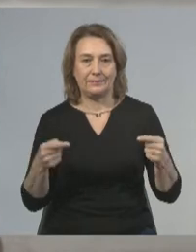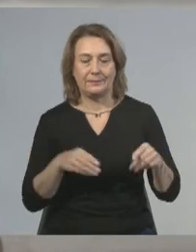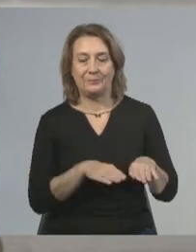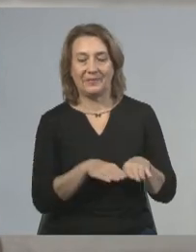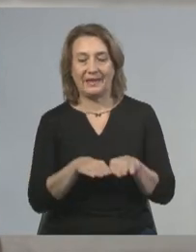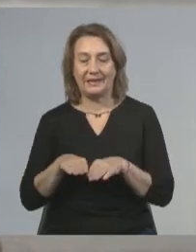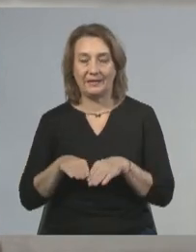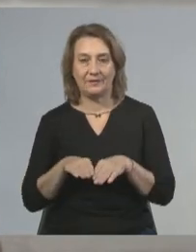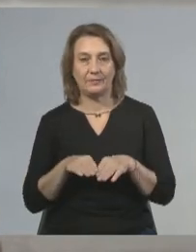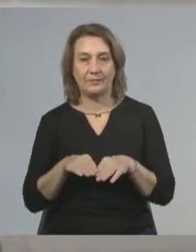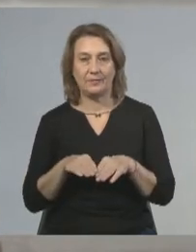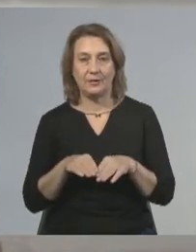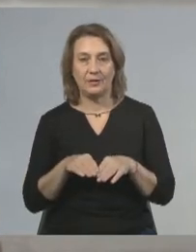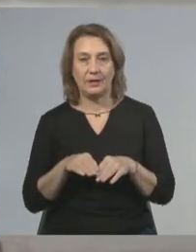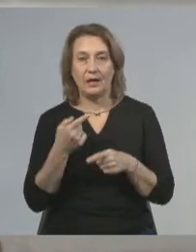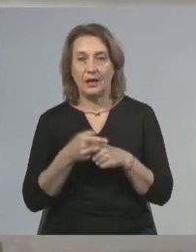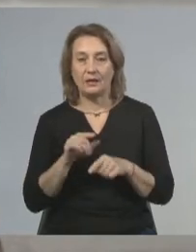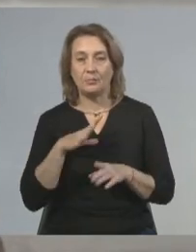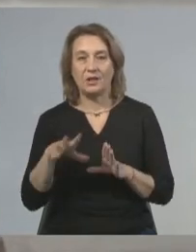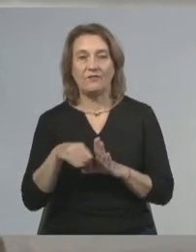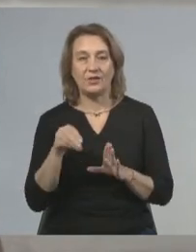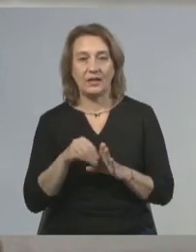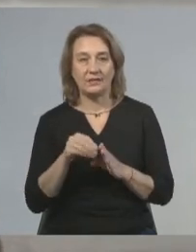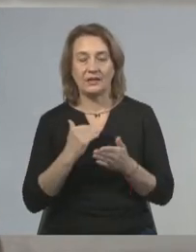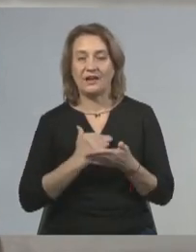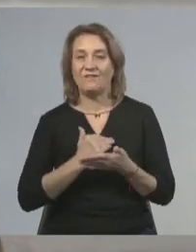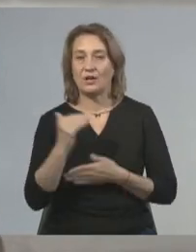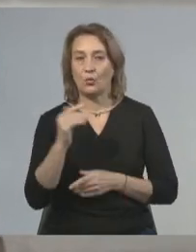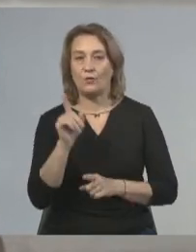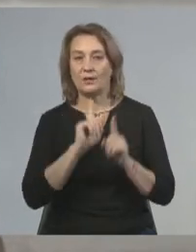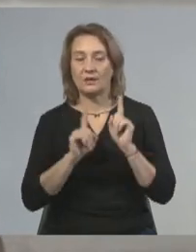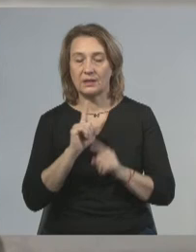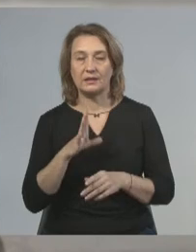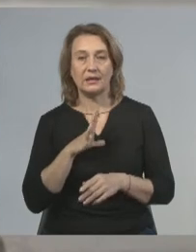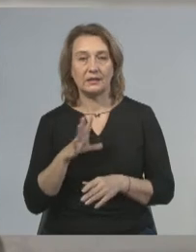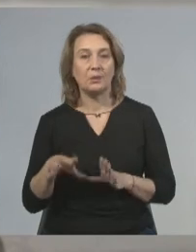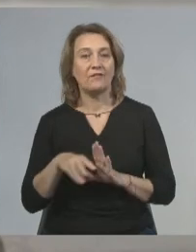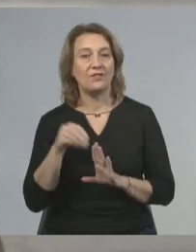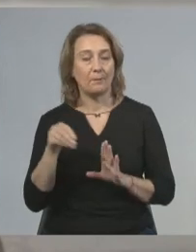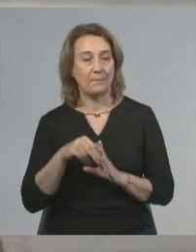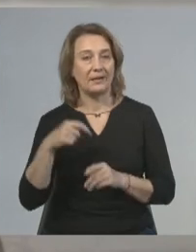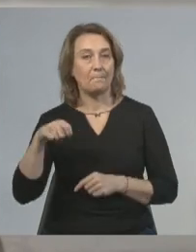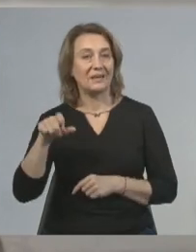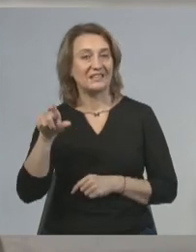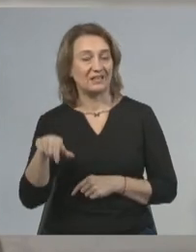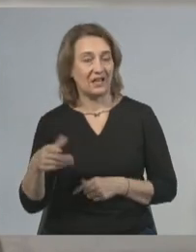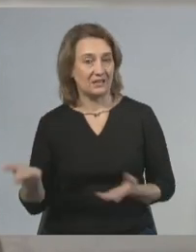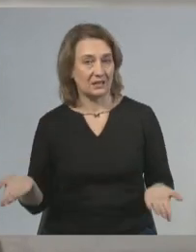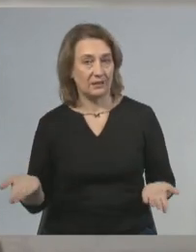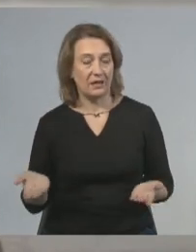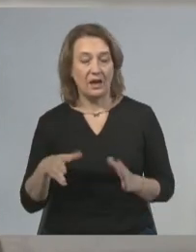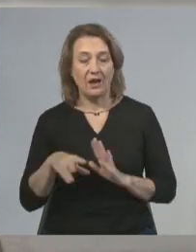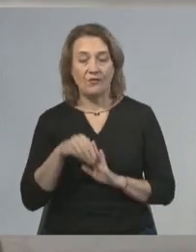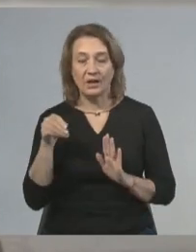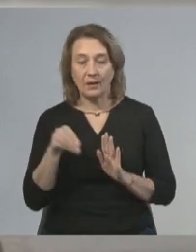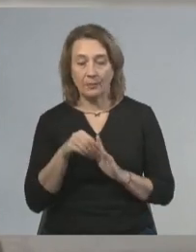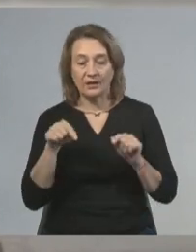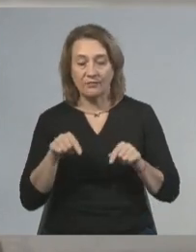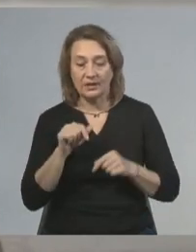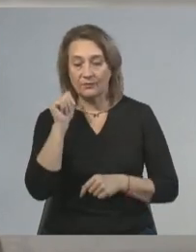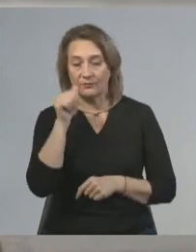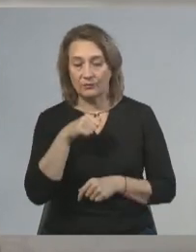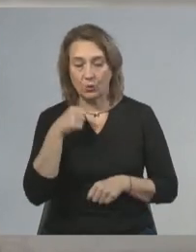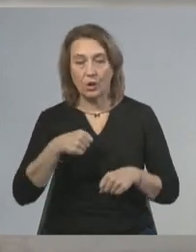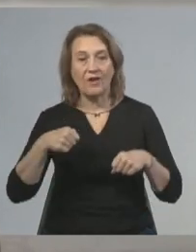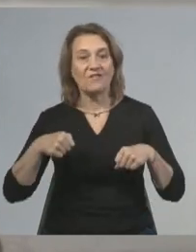elections were held elections to verkhovna the election solves the president of ukraine but i don't know